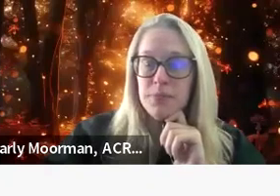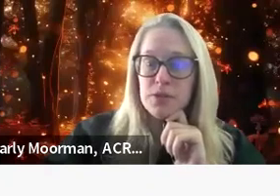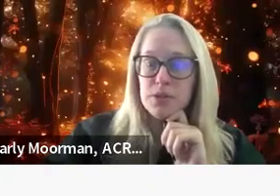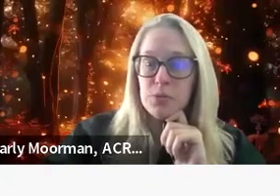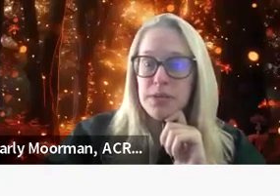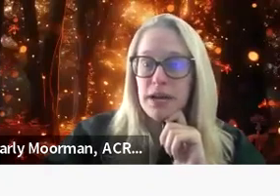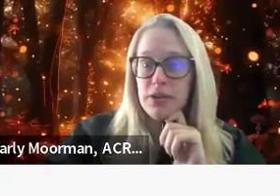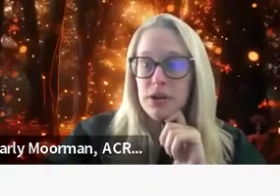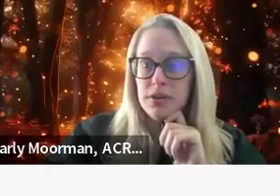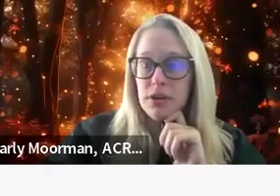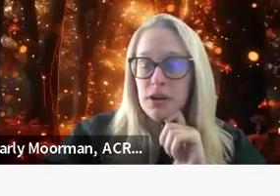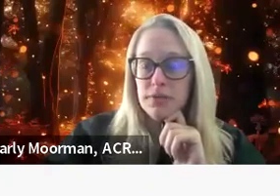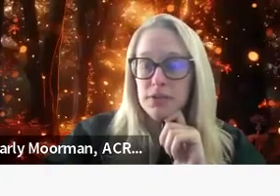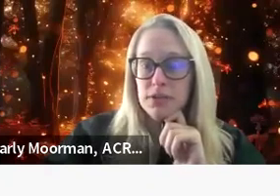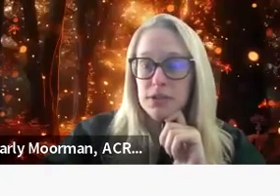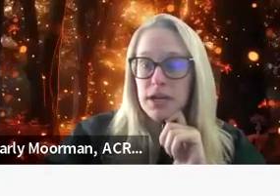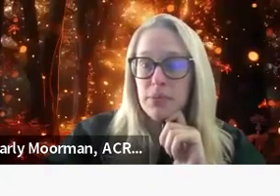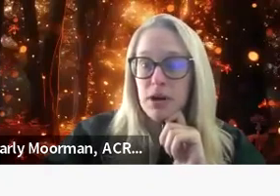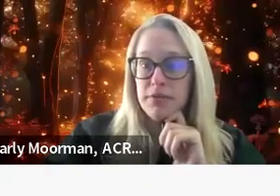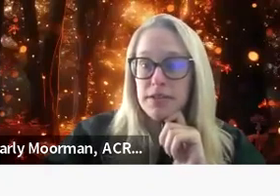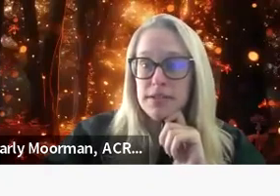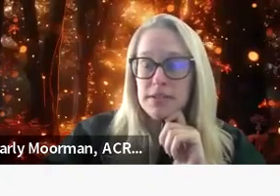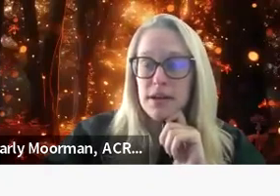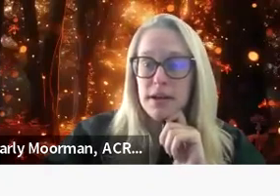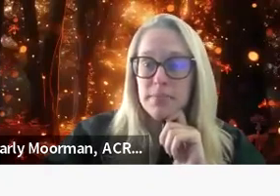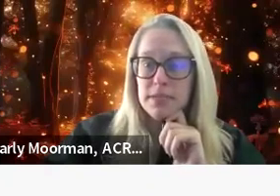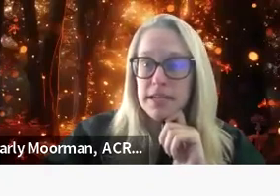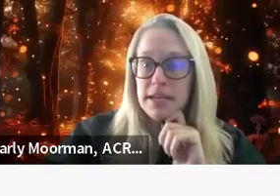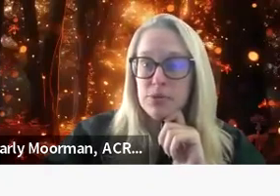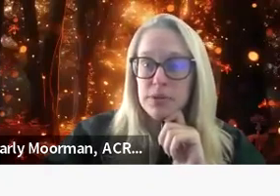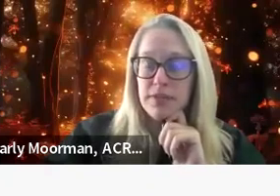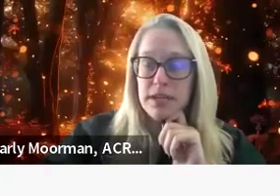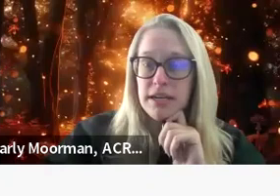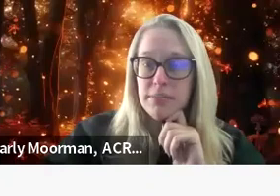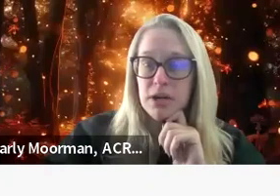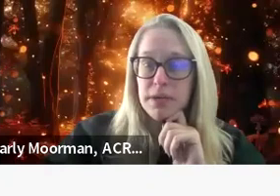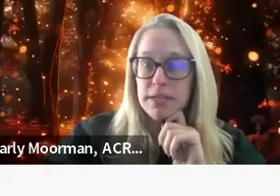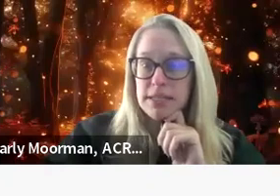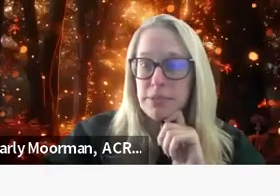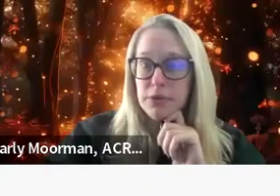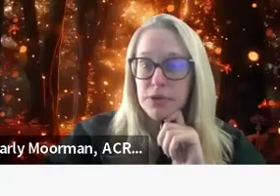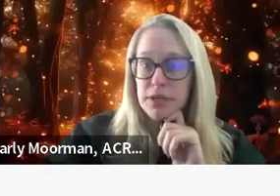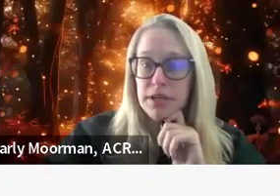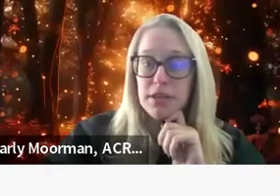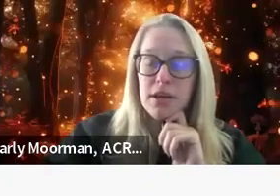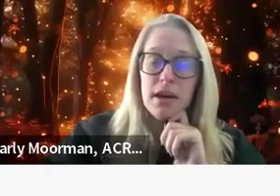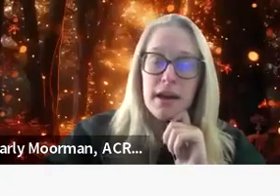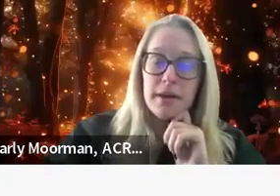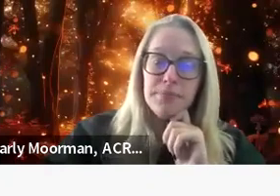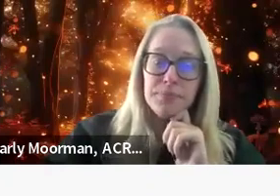support. So this will be at the Harvard office, 10 a.m. to 11 a.m. on Monday, September